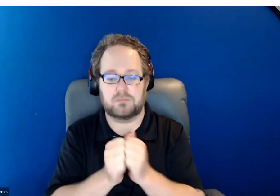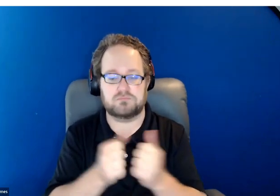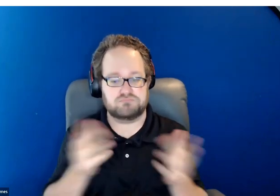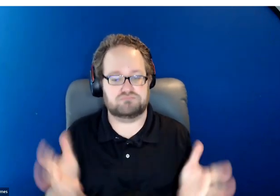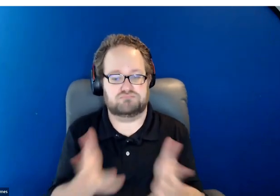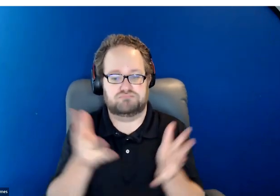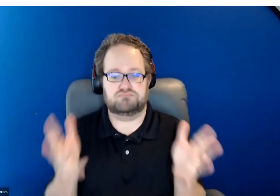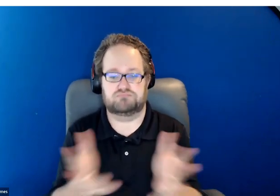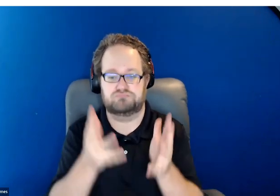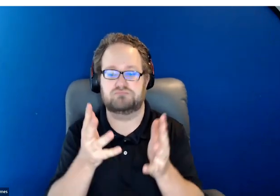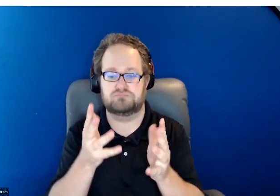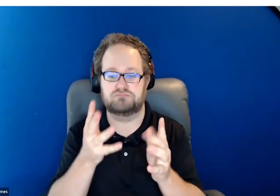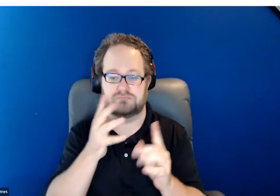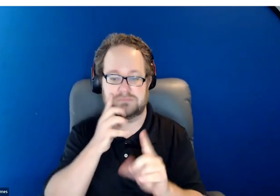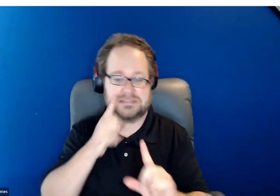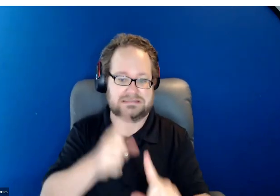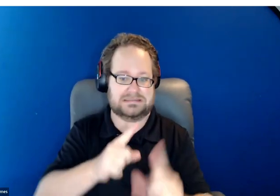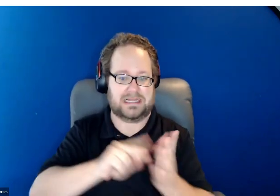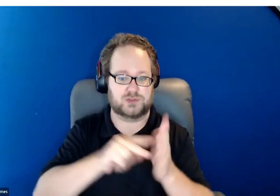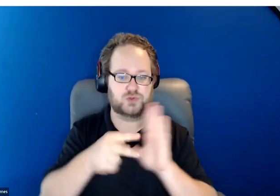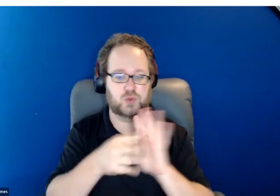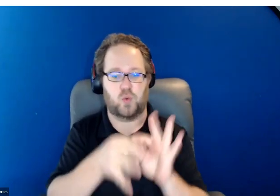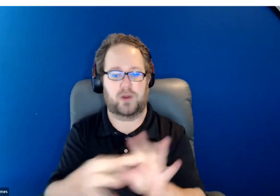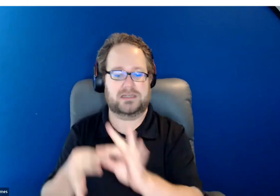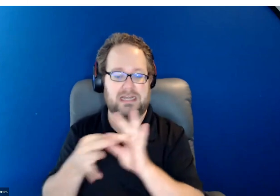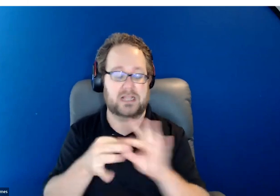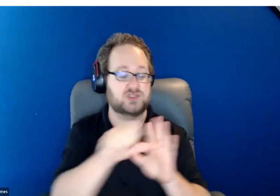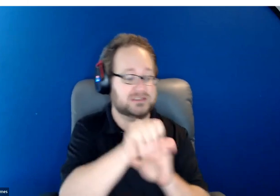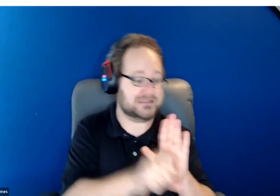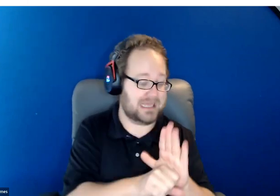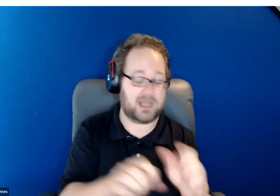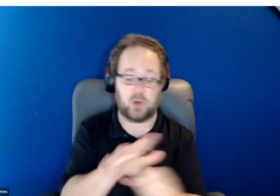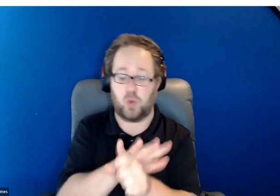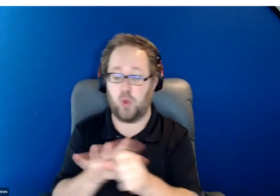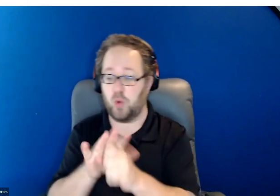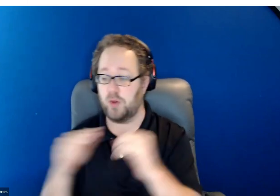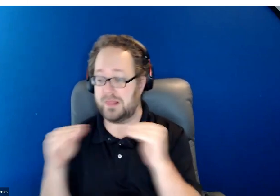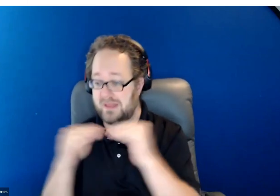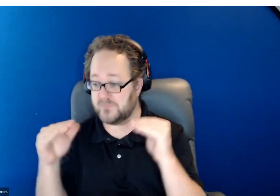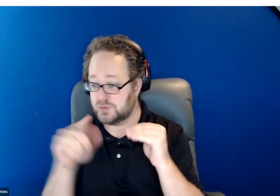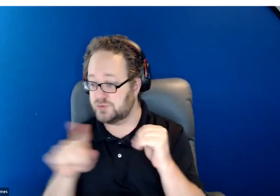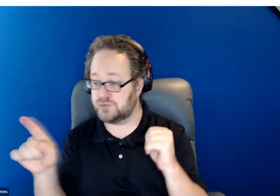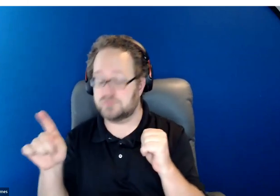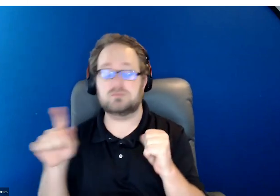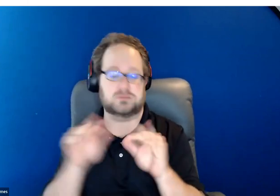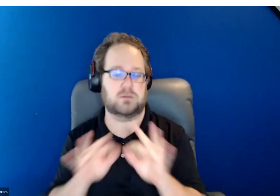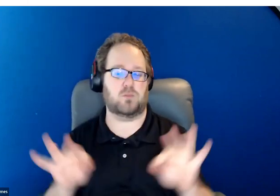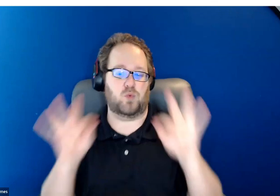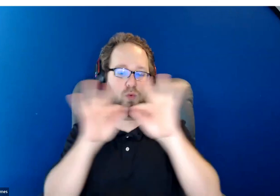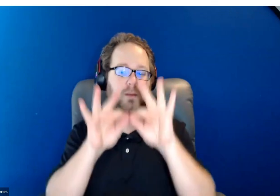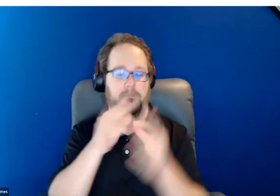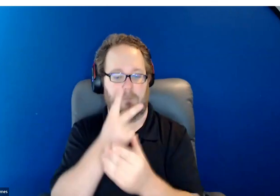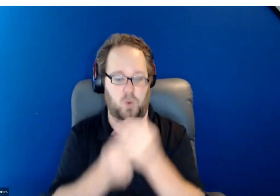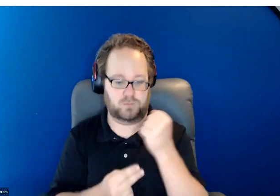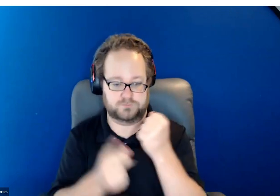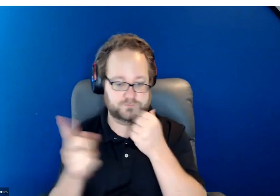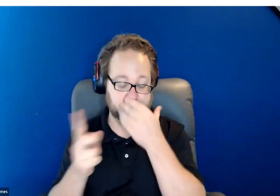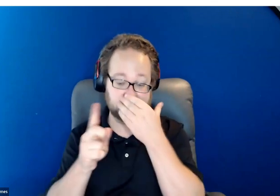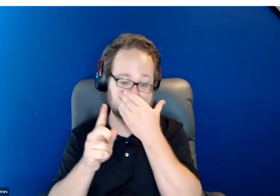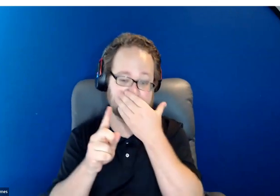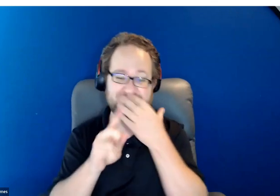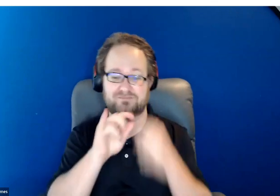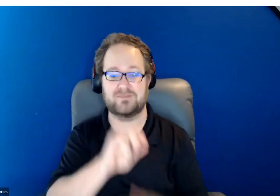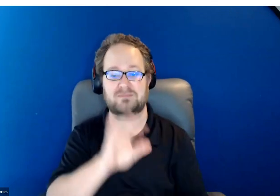One example of this already in place is the U.S. Interagency Council on Homelessness. The USICH is made up